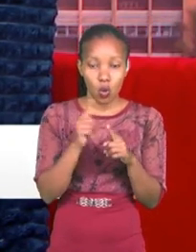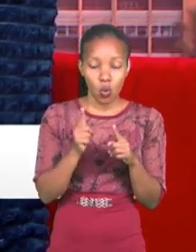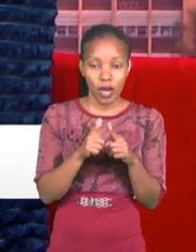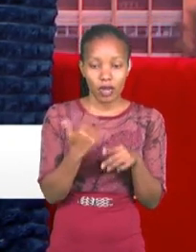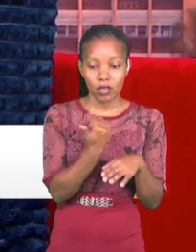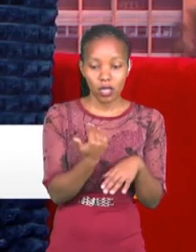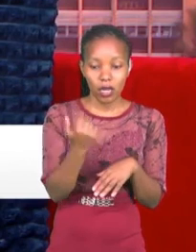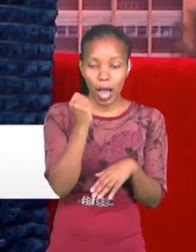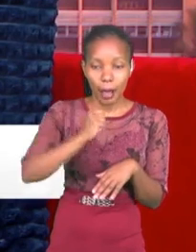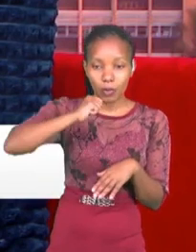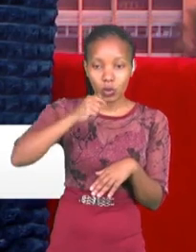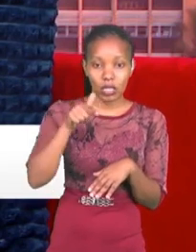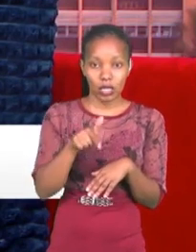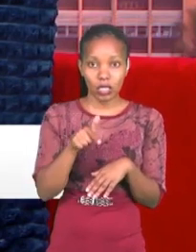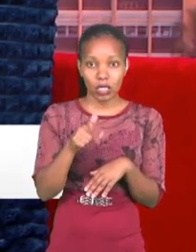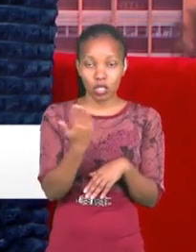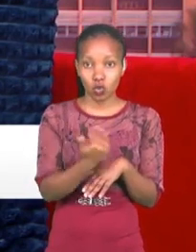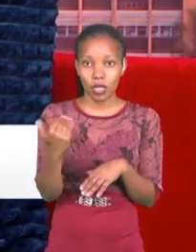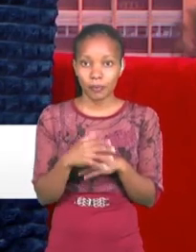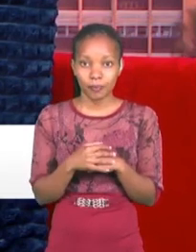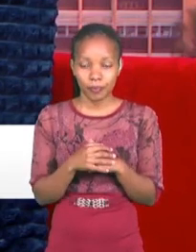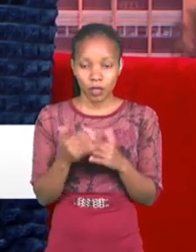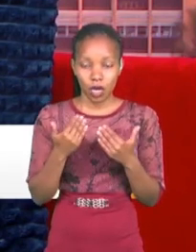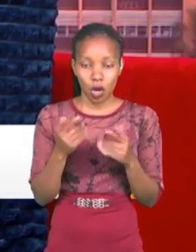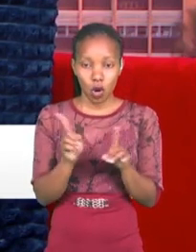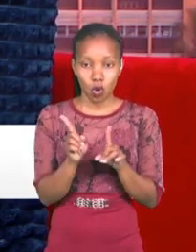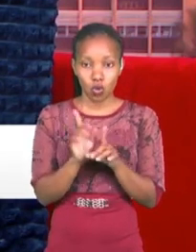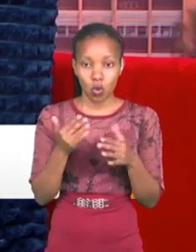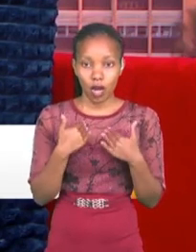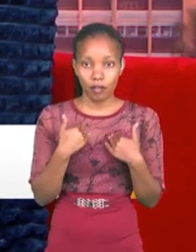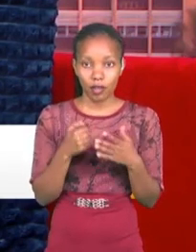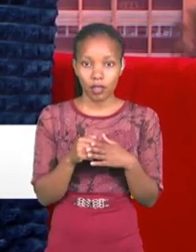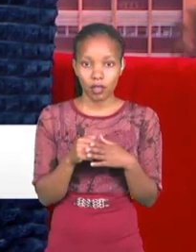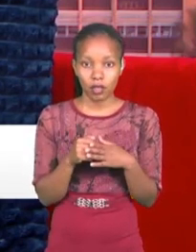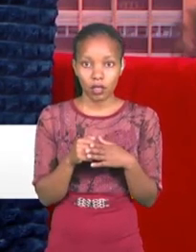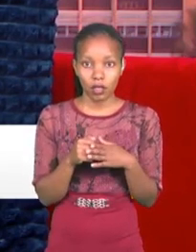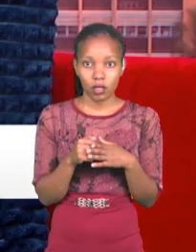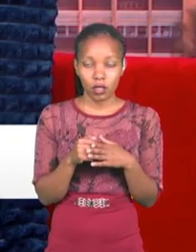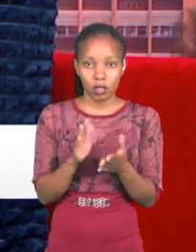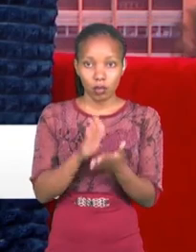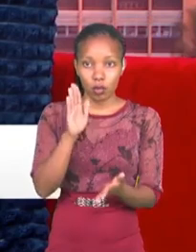in these children. Okay. There are certain studies showing that there is increased